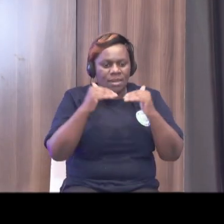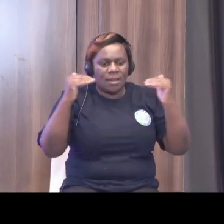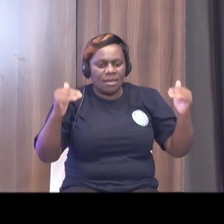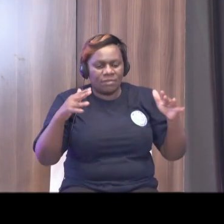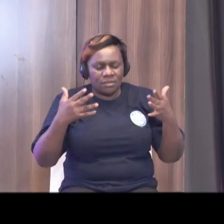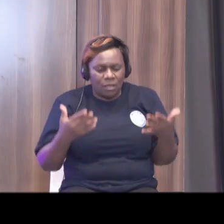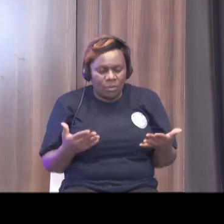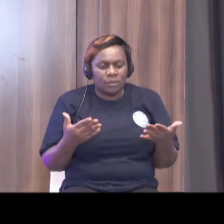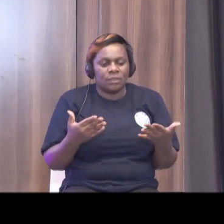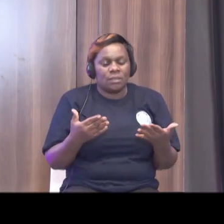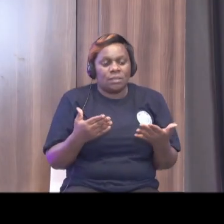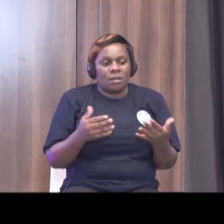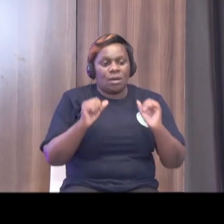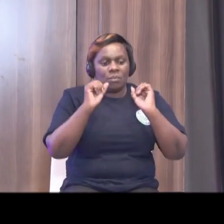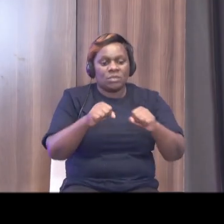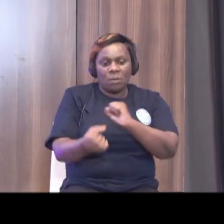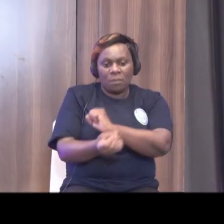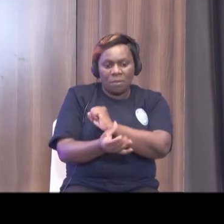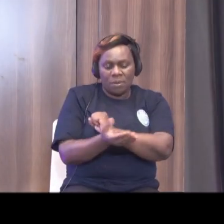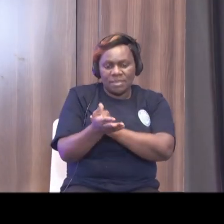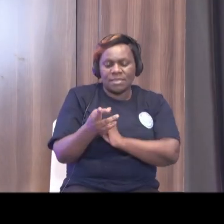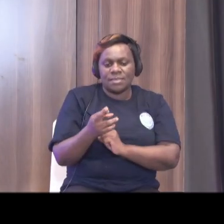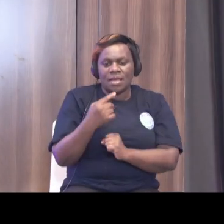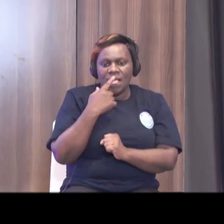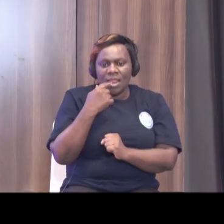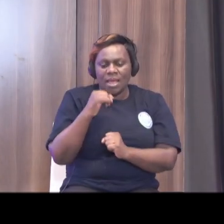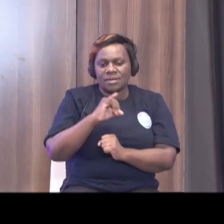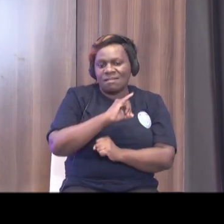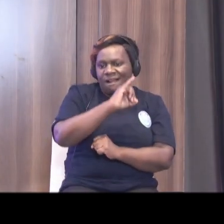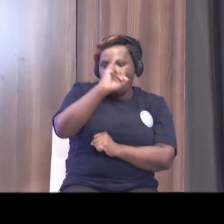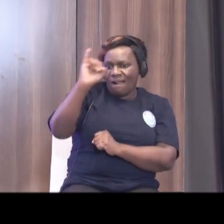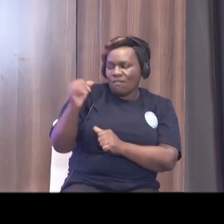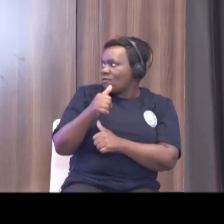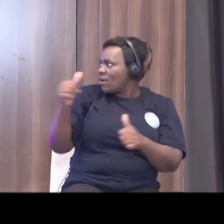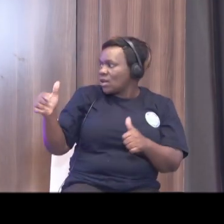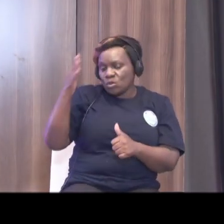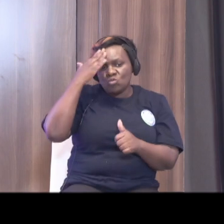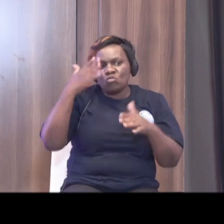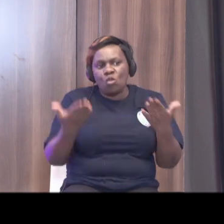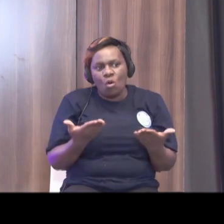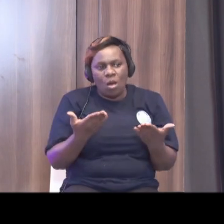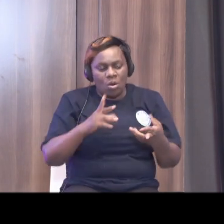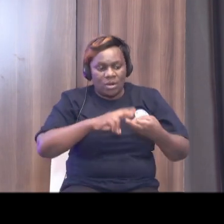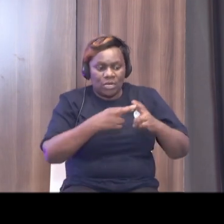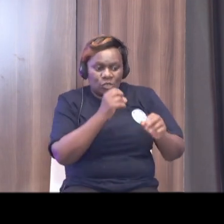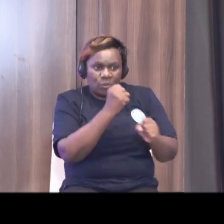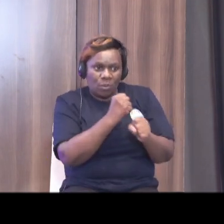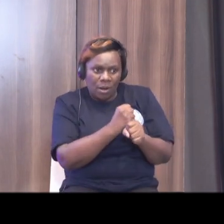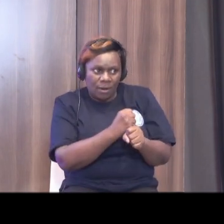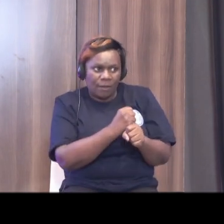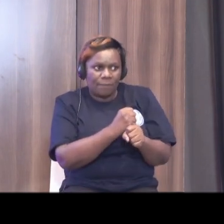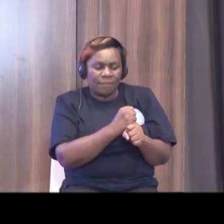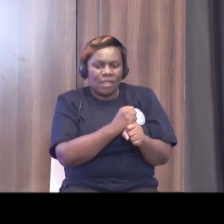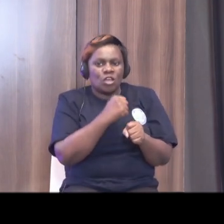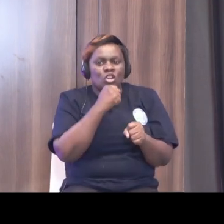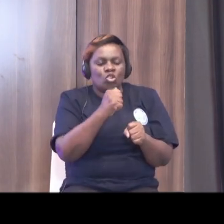is if you could describe this red curve really well, you would know how that relationship works. And it might